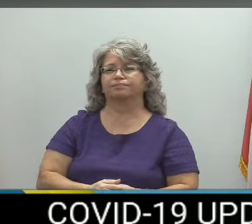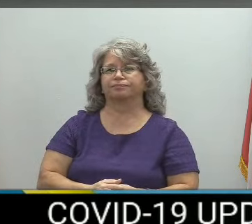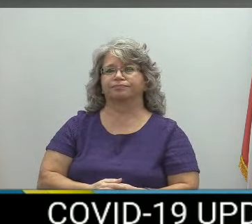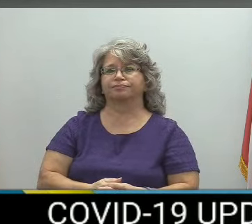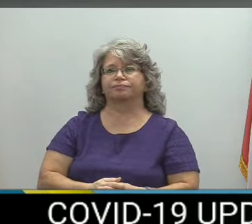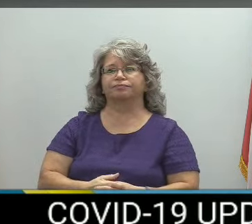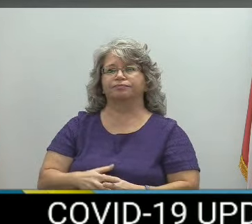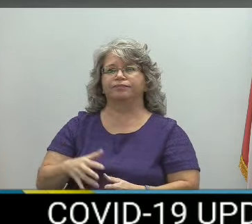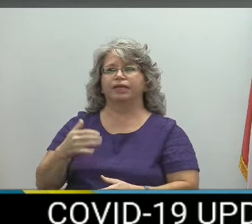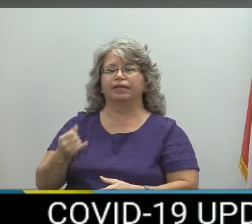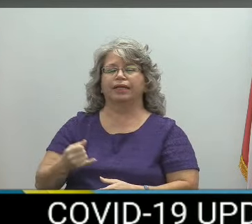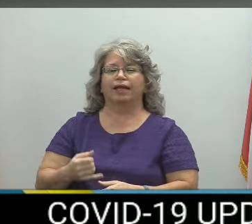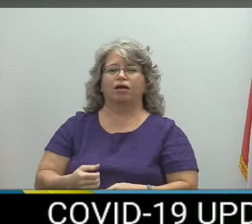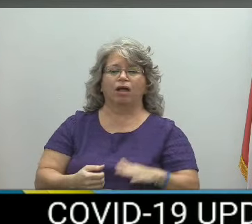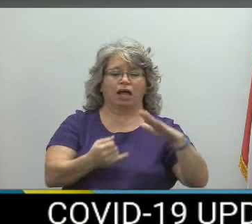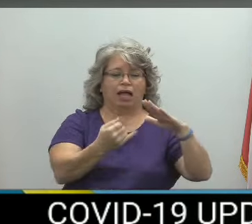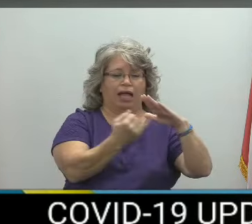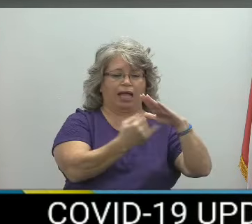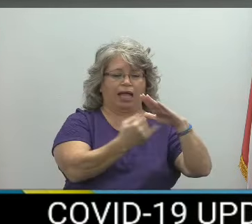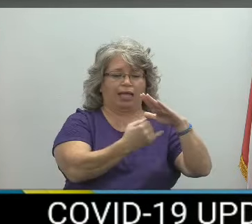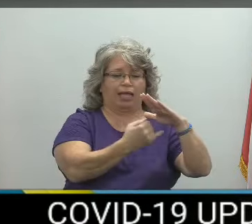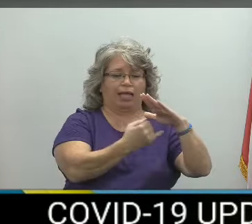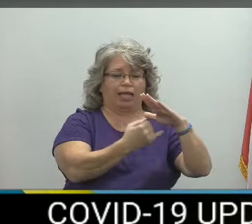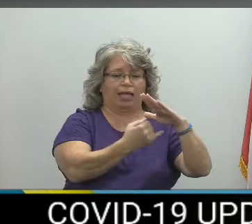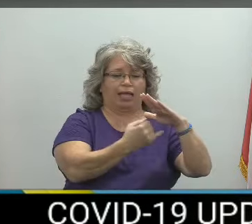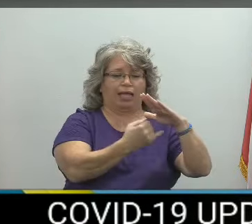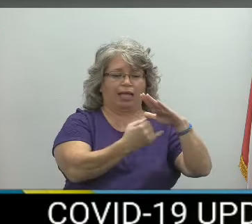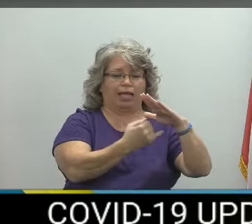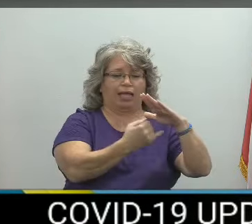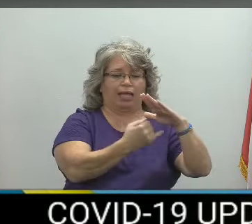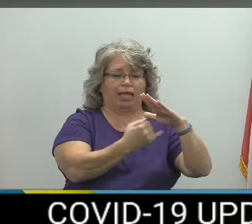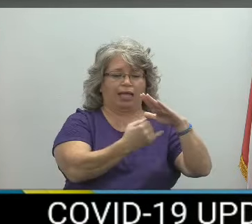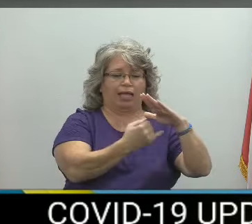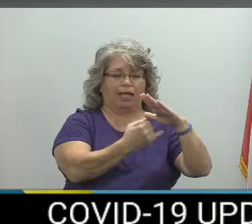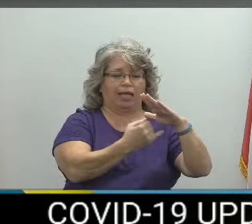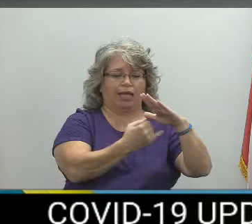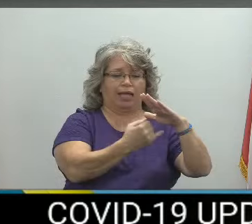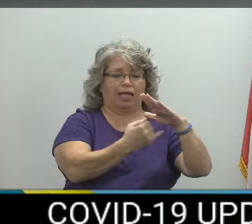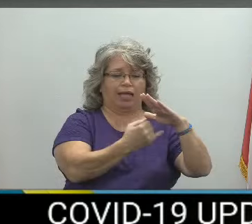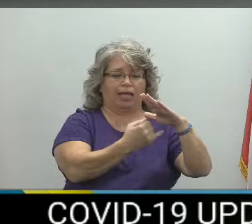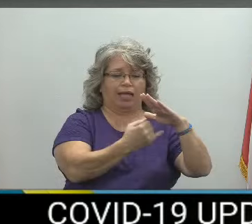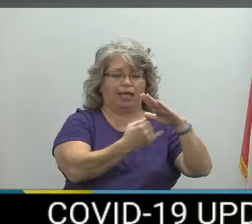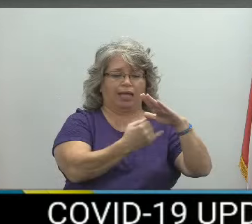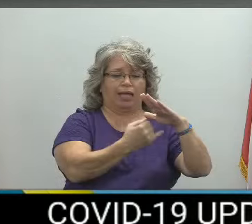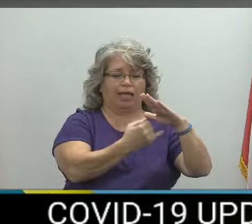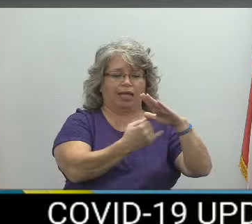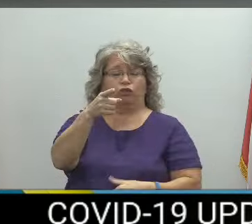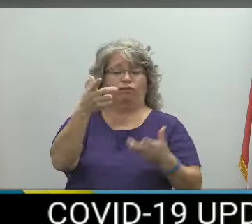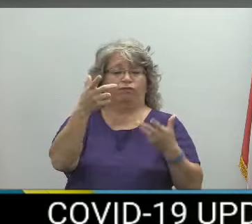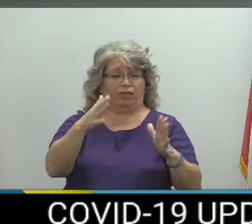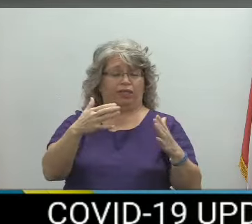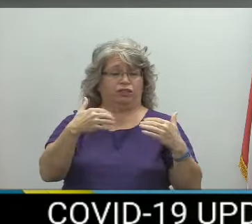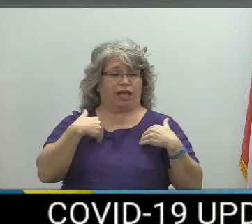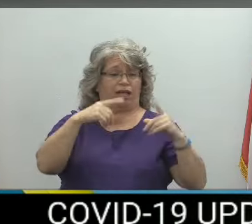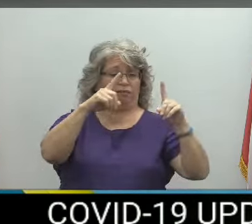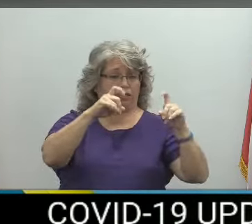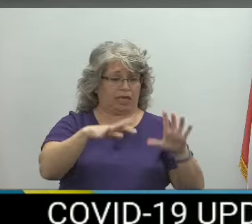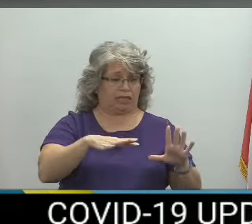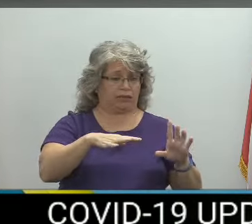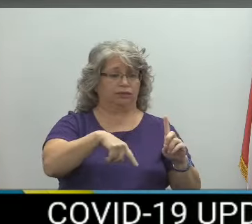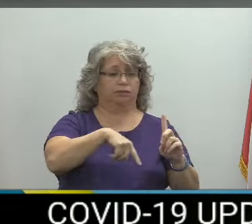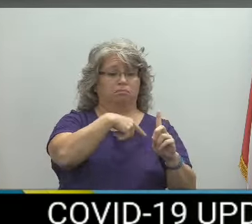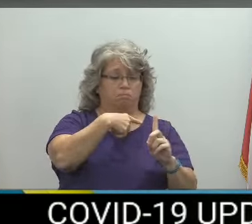Isolation and quarantine, what's the difference? If you have COVID-19 and you test positive for COVID-19, you have to